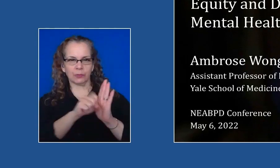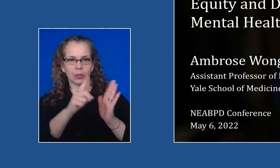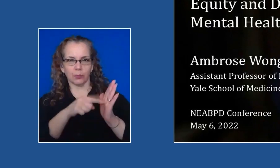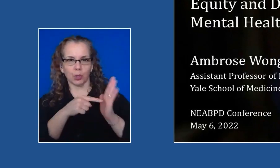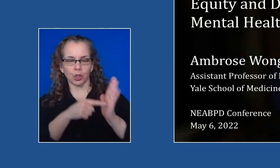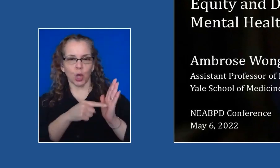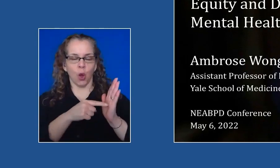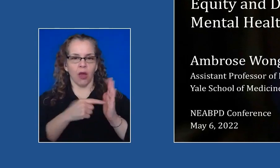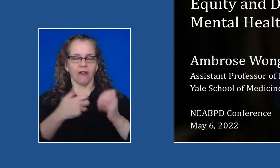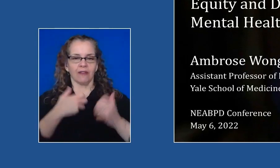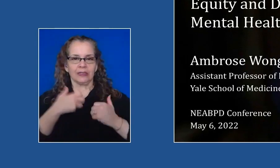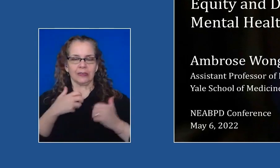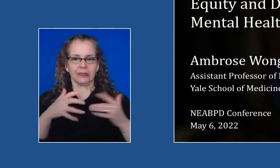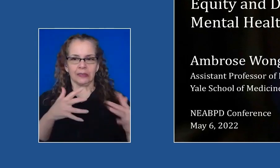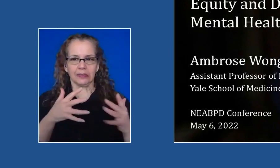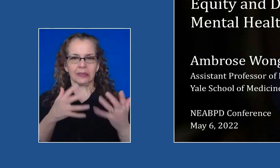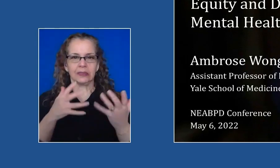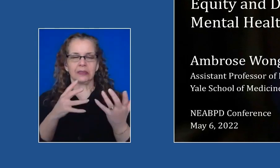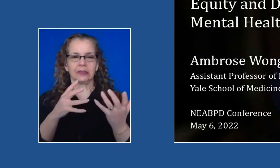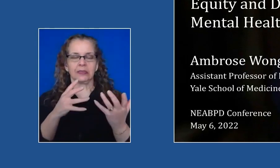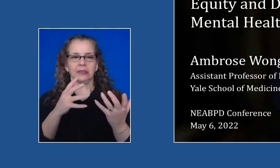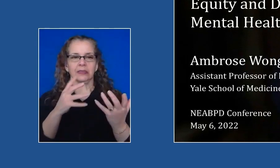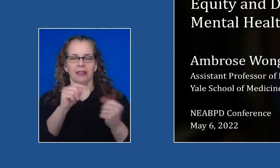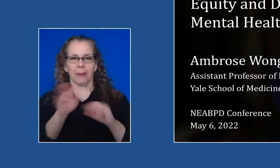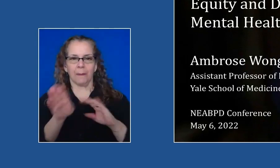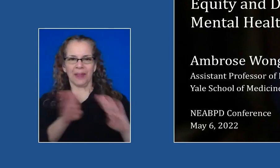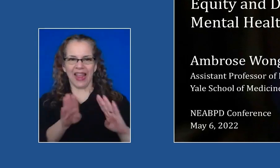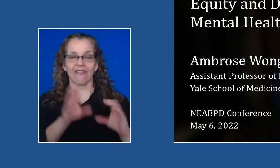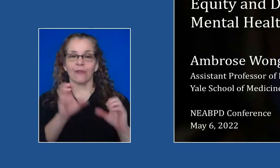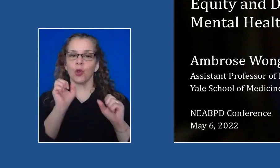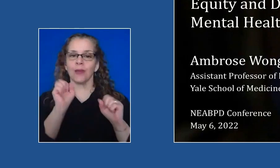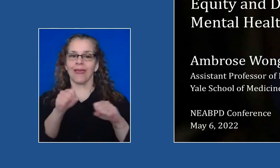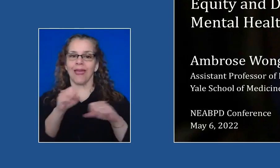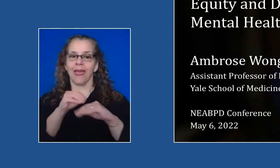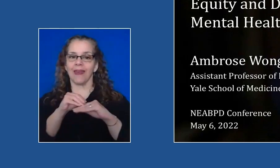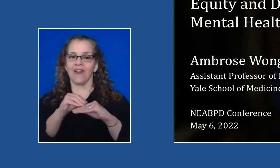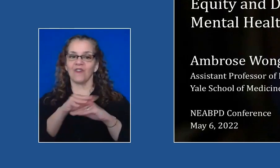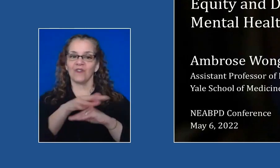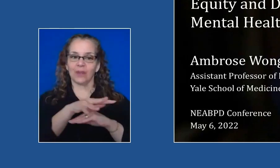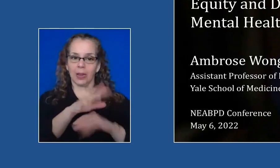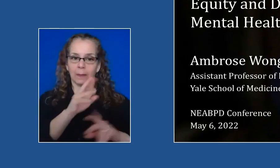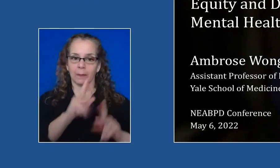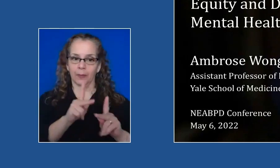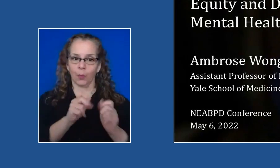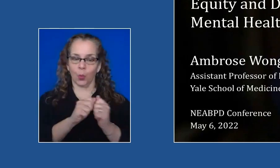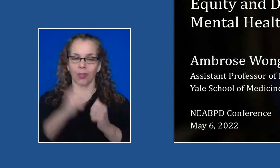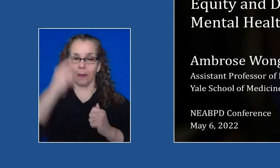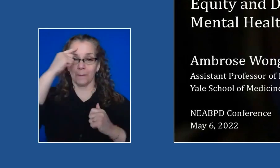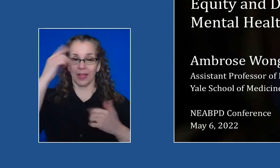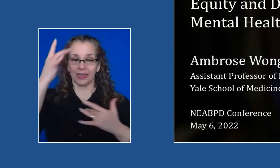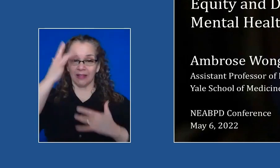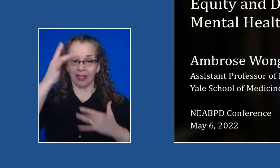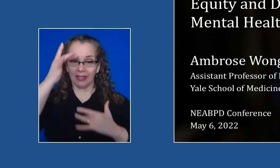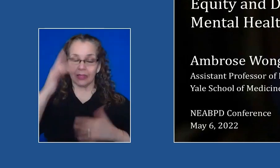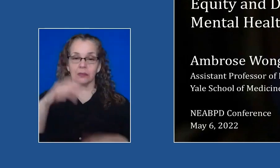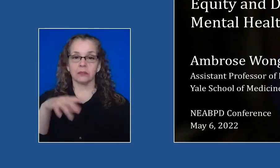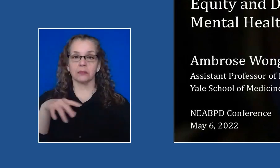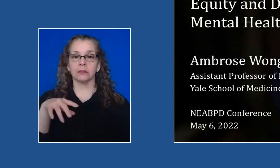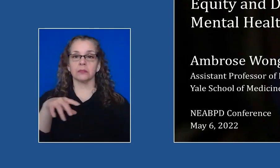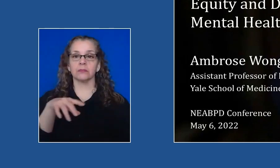form of disinhibited behavior that can affect patients with mental illness, personality disorders, and behavioral